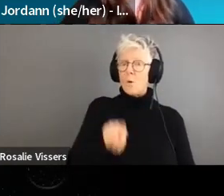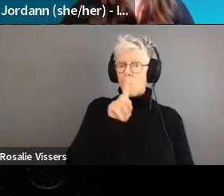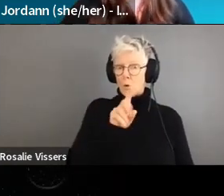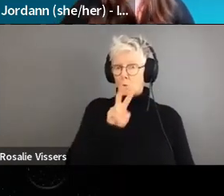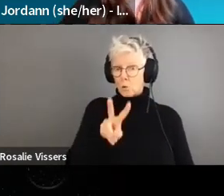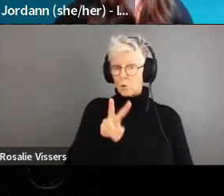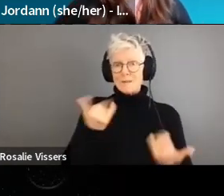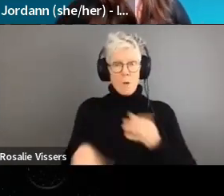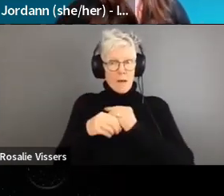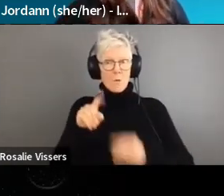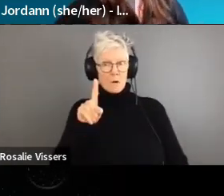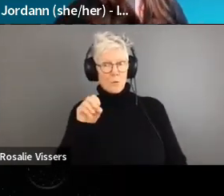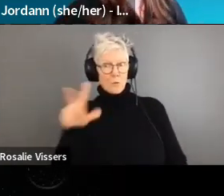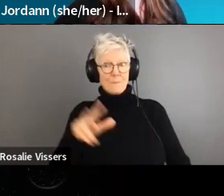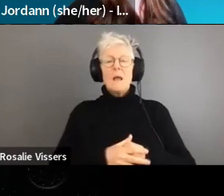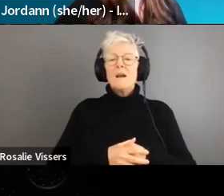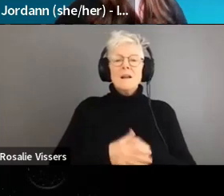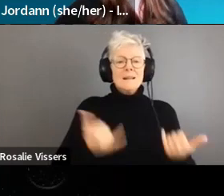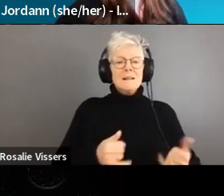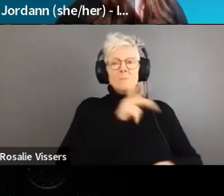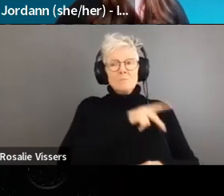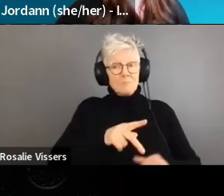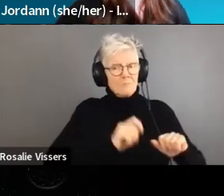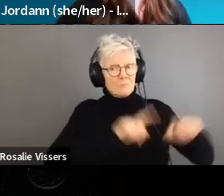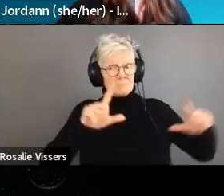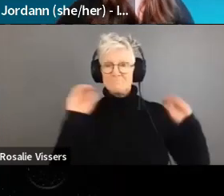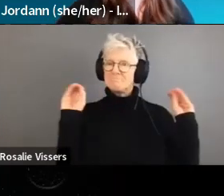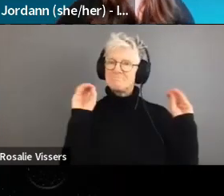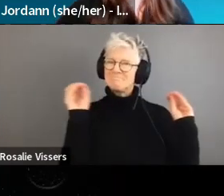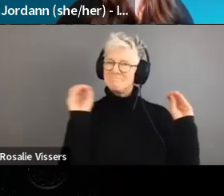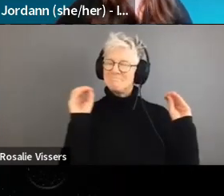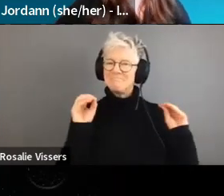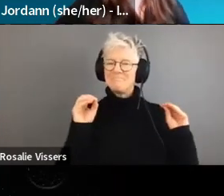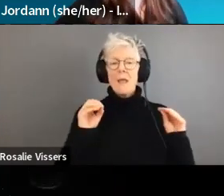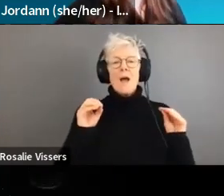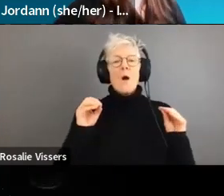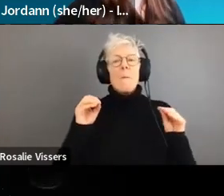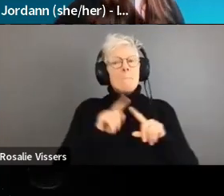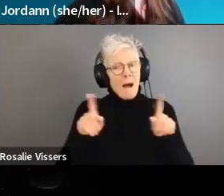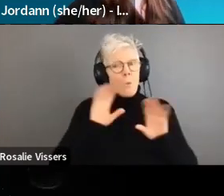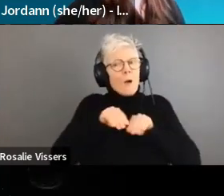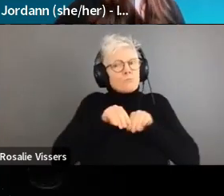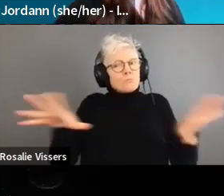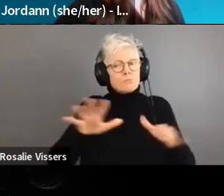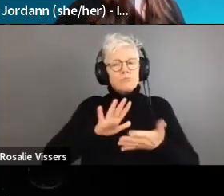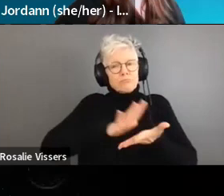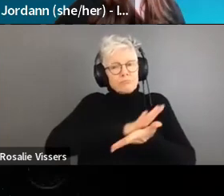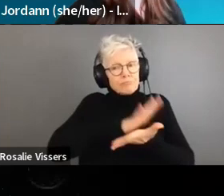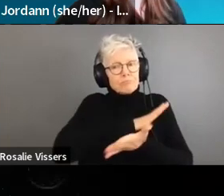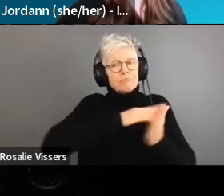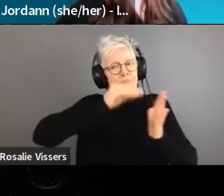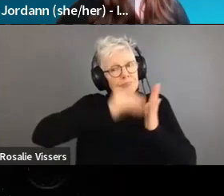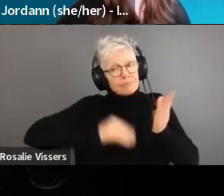watch. There won't be any presentation slides for today's session, but we will be distributing a resource sheet in a couple days that contains